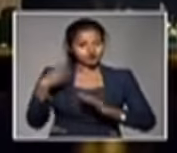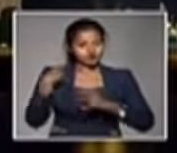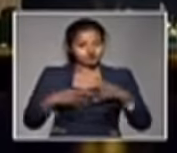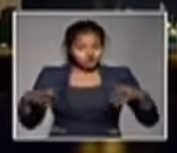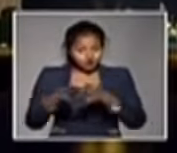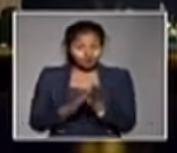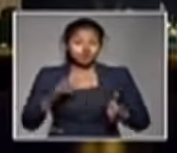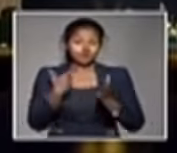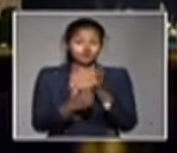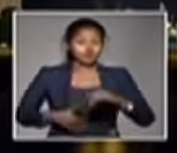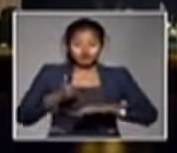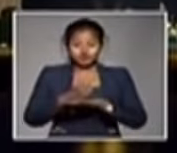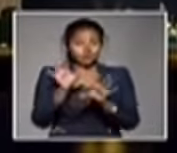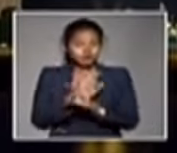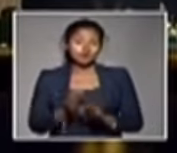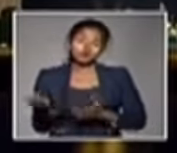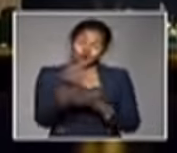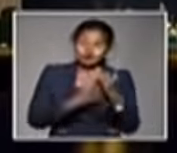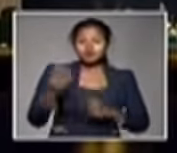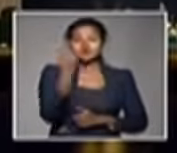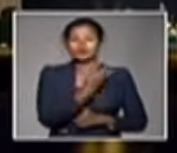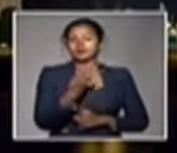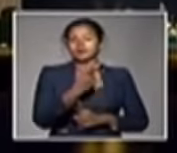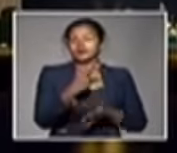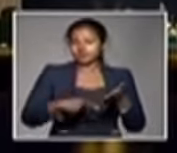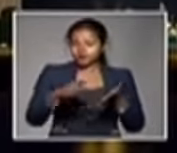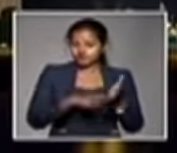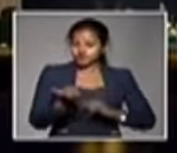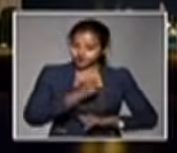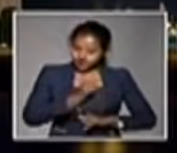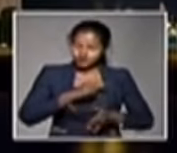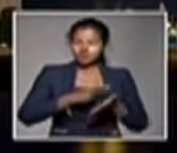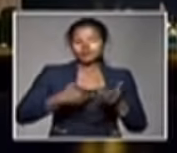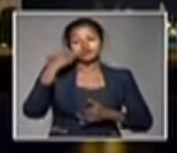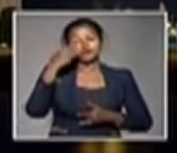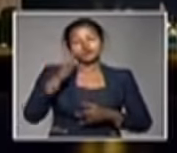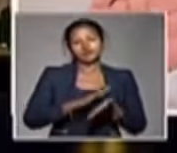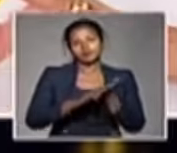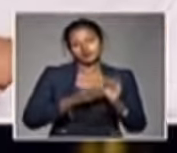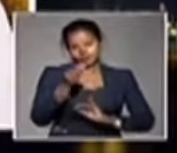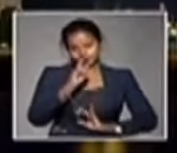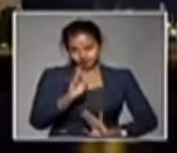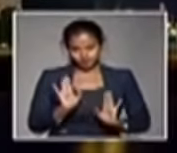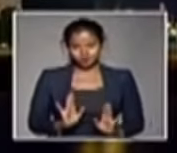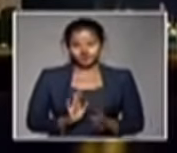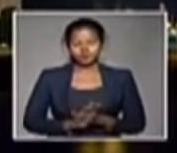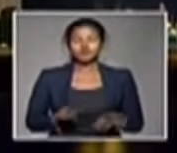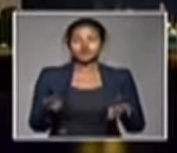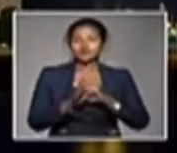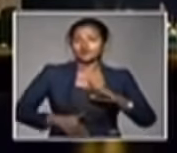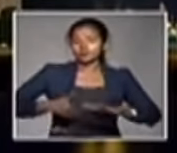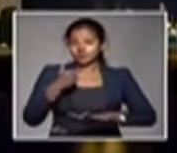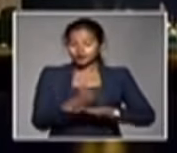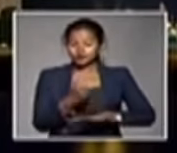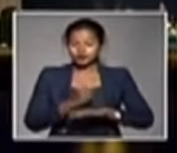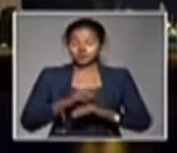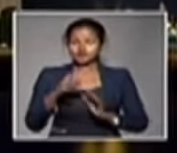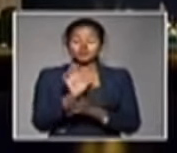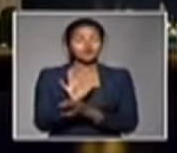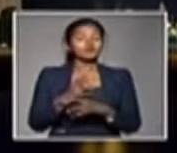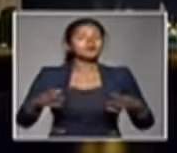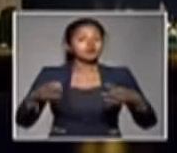all four other parliamentarians from the party voted in favour of the 20th Amendment. The chairman of the Sri Lanka Freedom